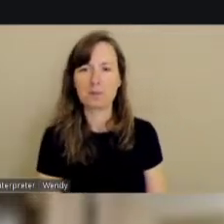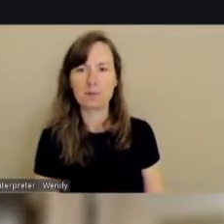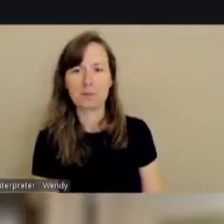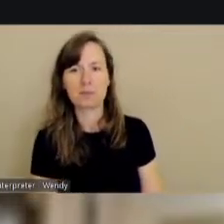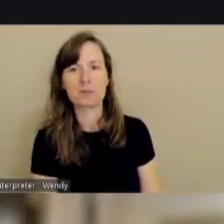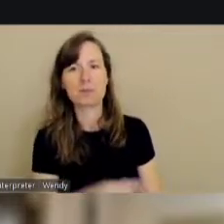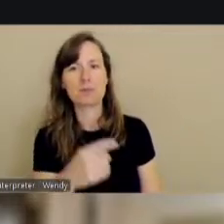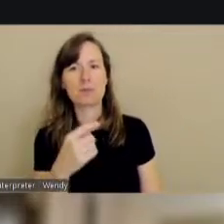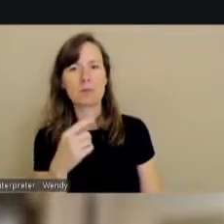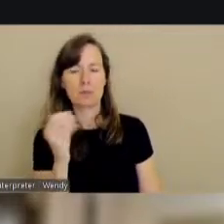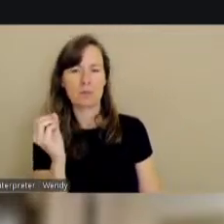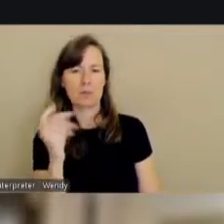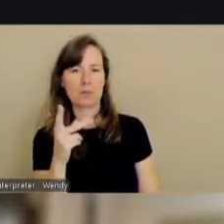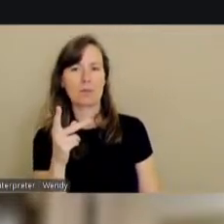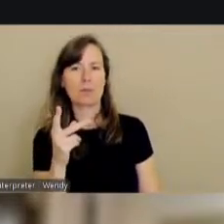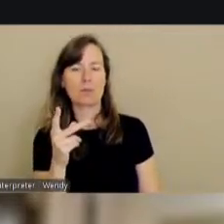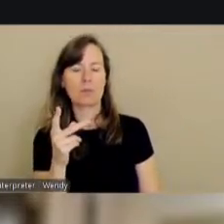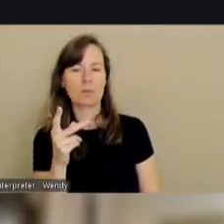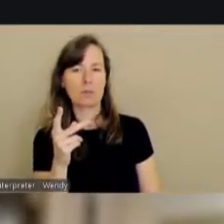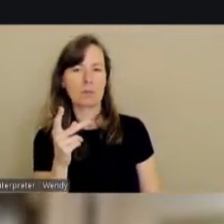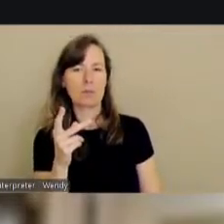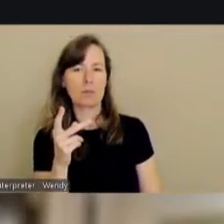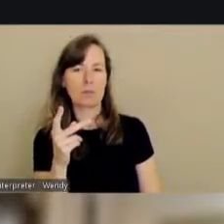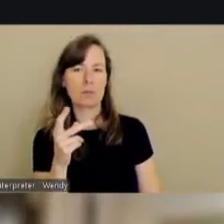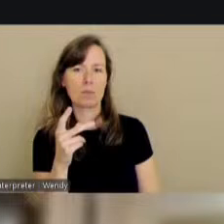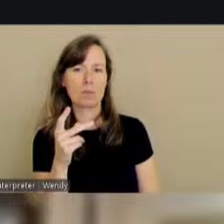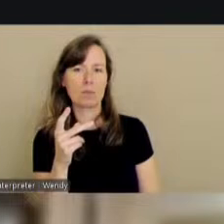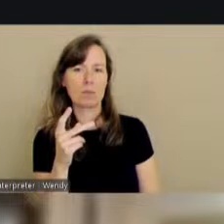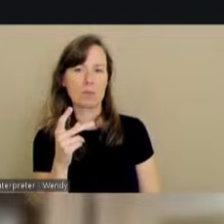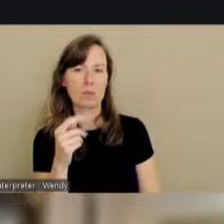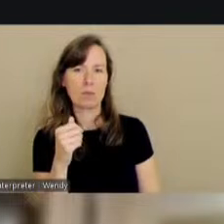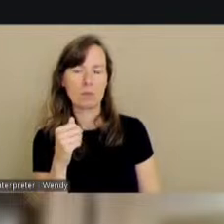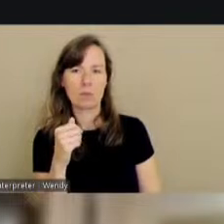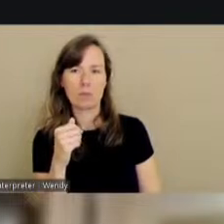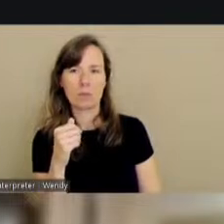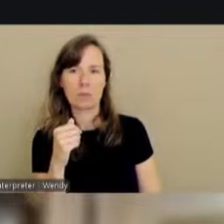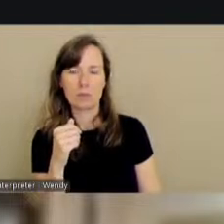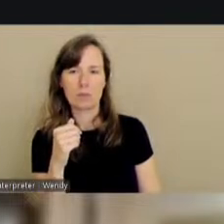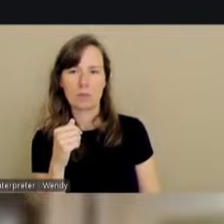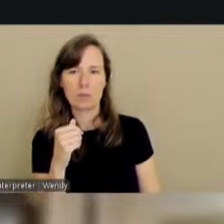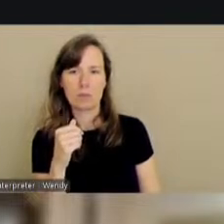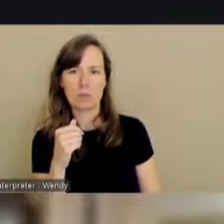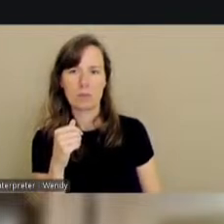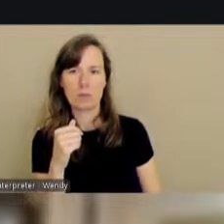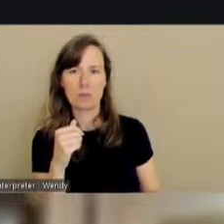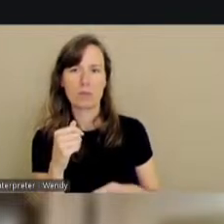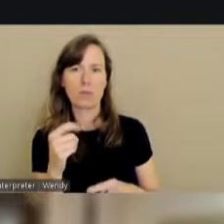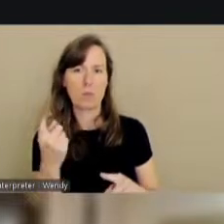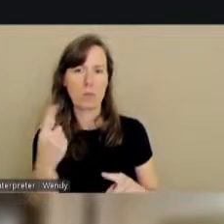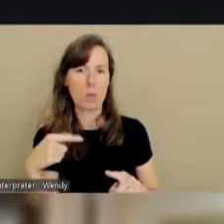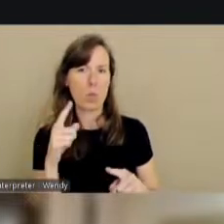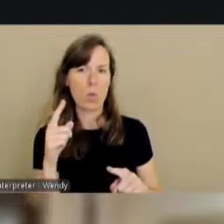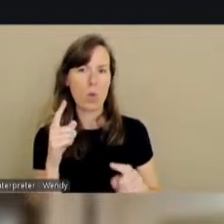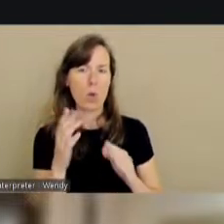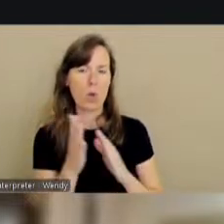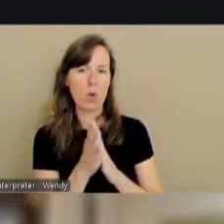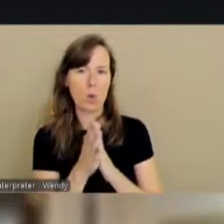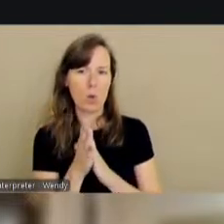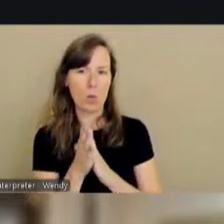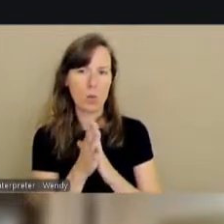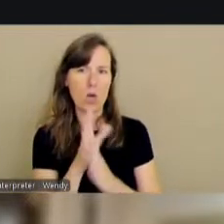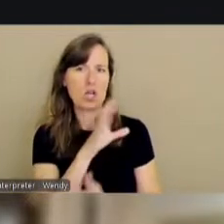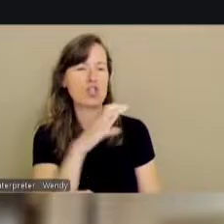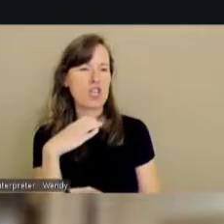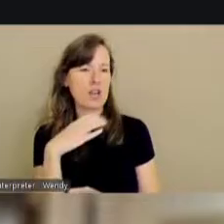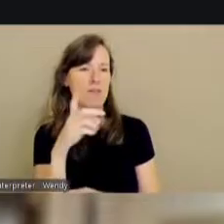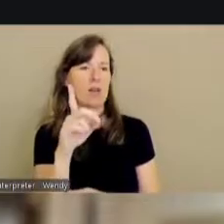you what, if we can do them in groups of 2 or 3, we'd be willing. The chief, Director